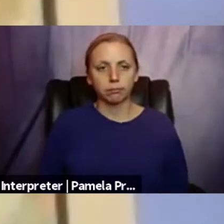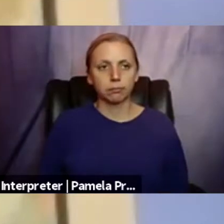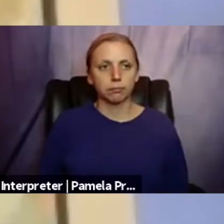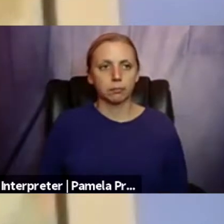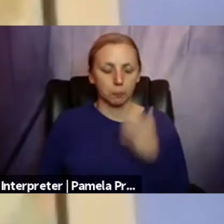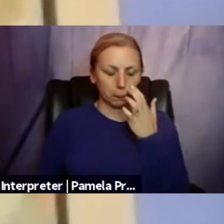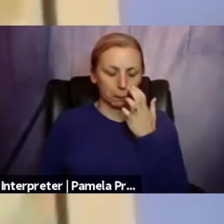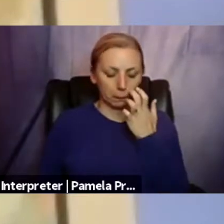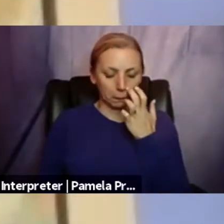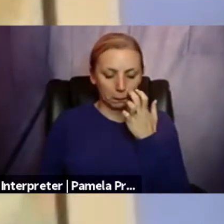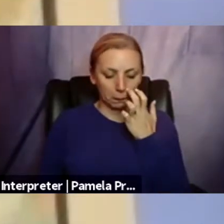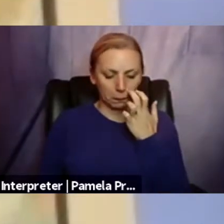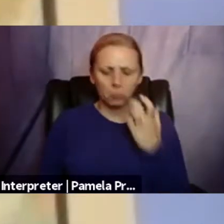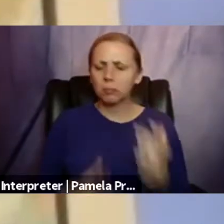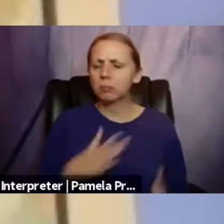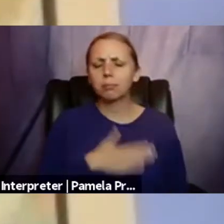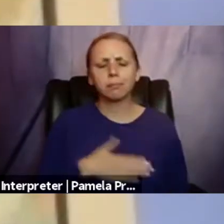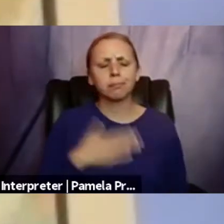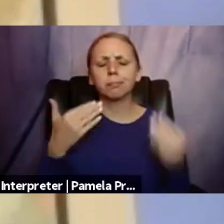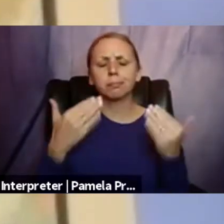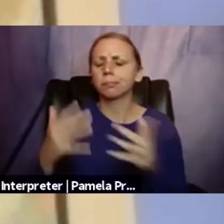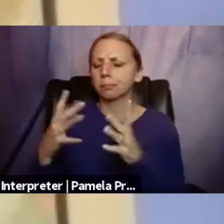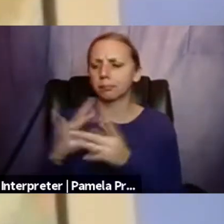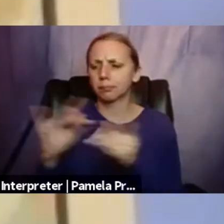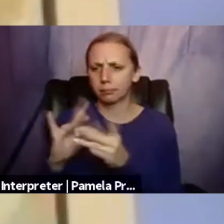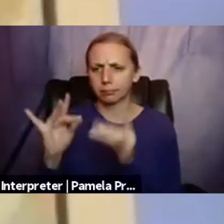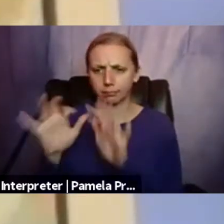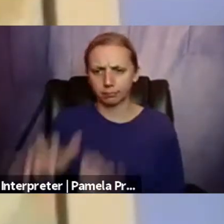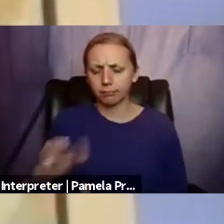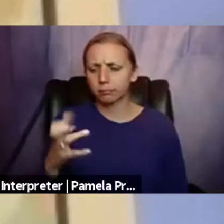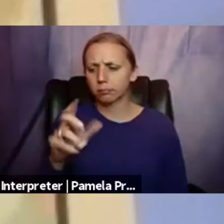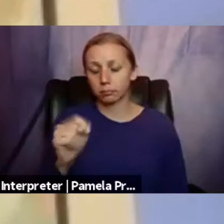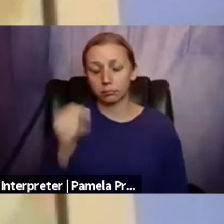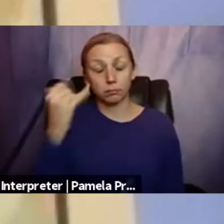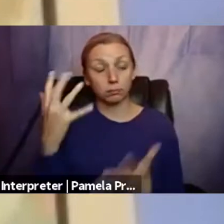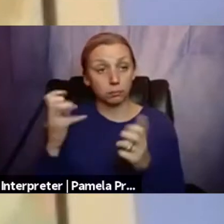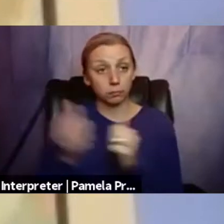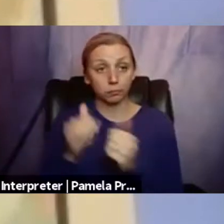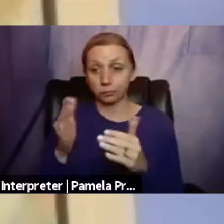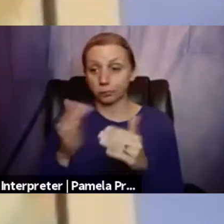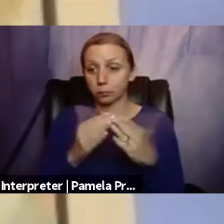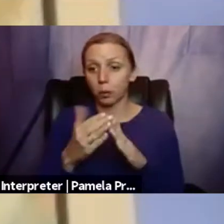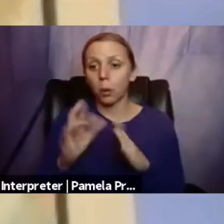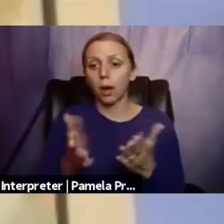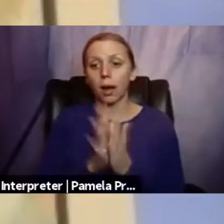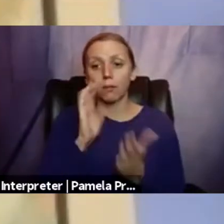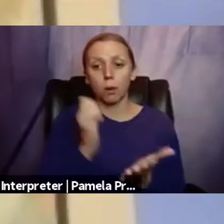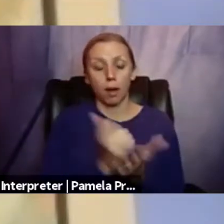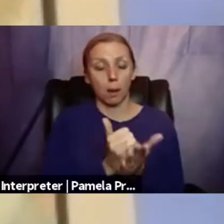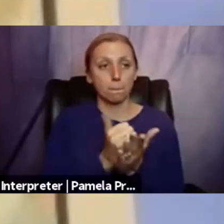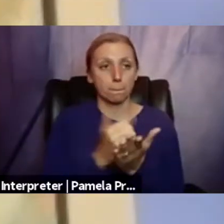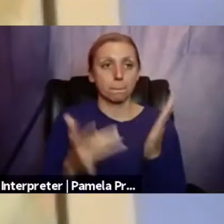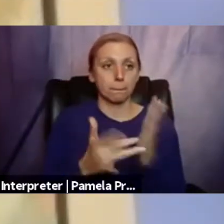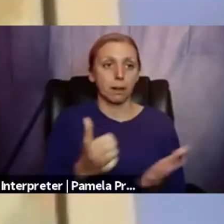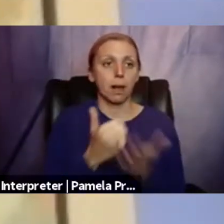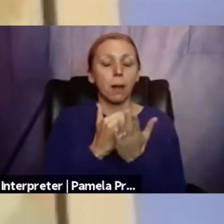Feel free to post comments you want to share with the community or ask for technical help in the chat. Dance NYC and JCOM moderators will